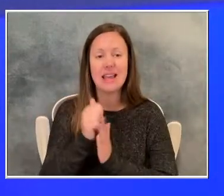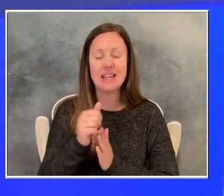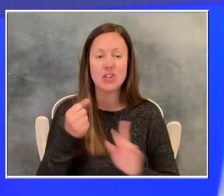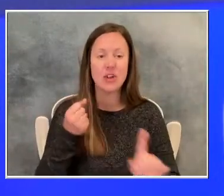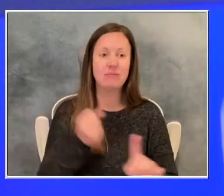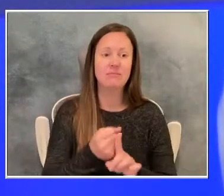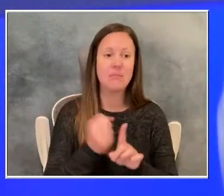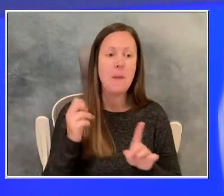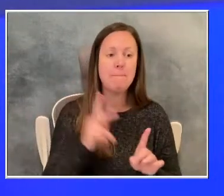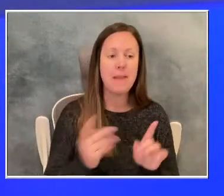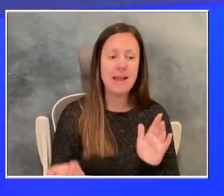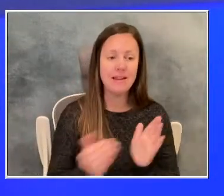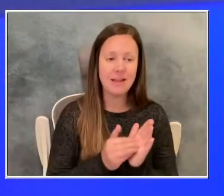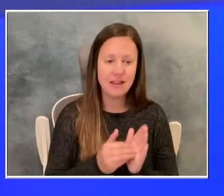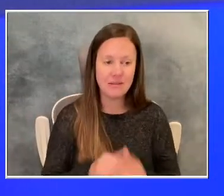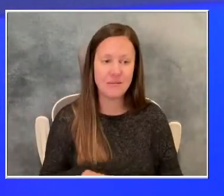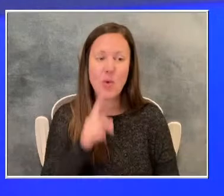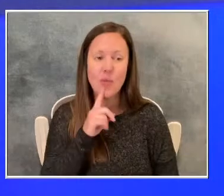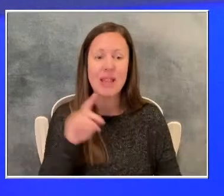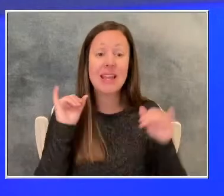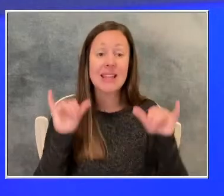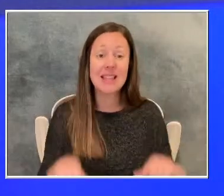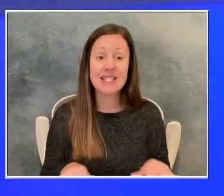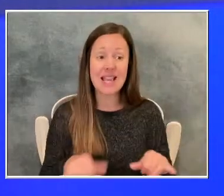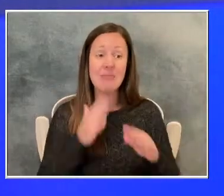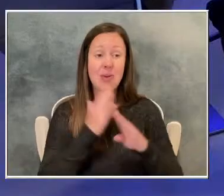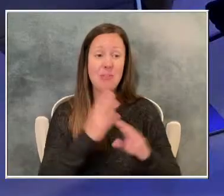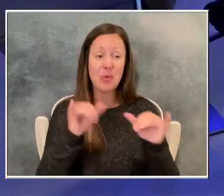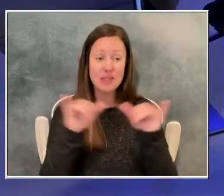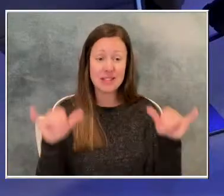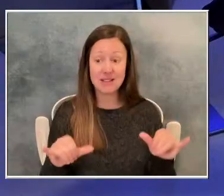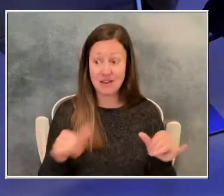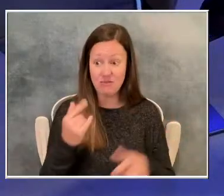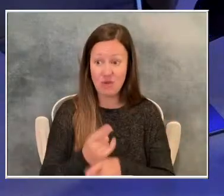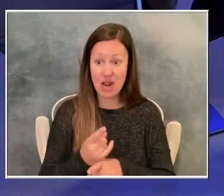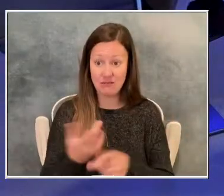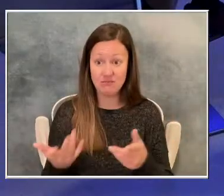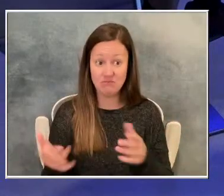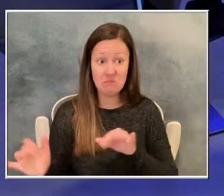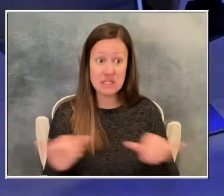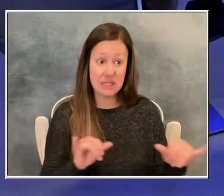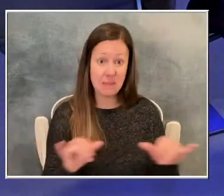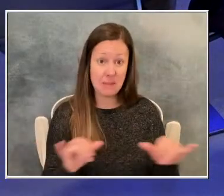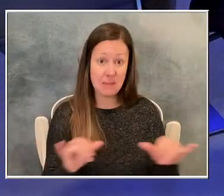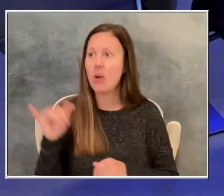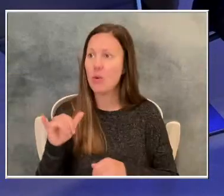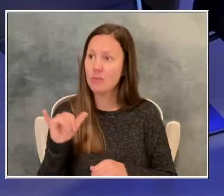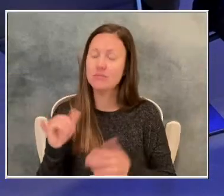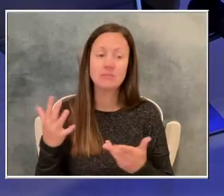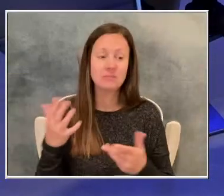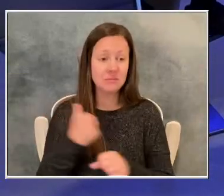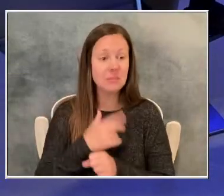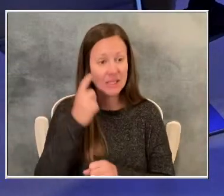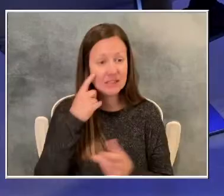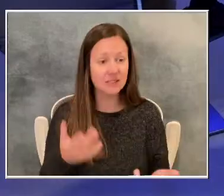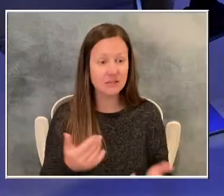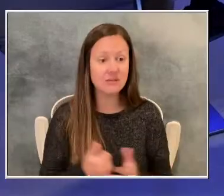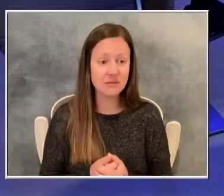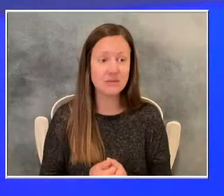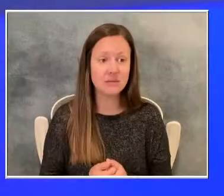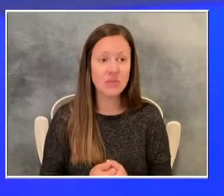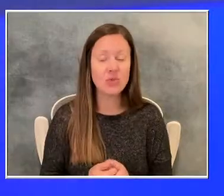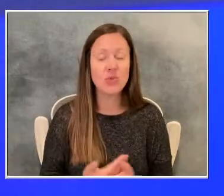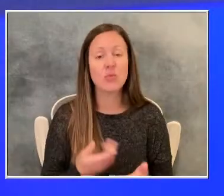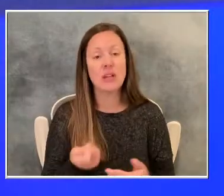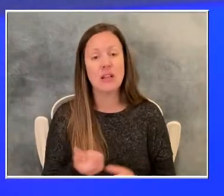has the same immune system as the recipient. Yeah, that makes sense. So that makes sense. So there is a little bit of benefit of